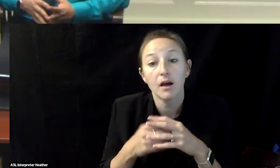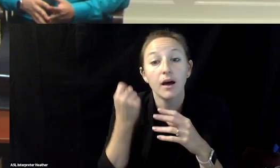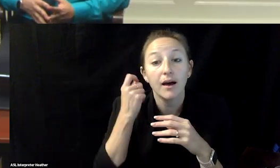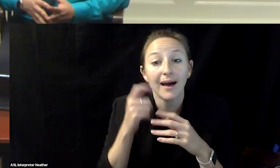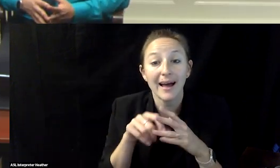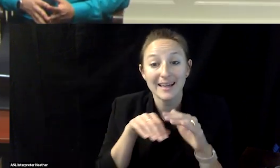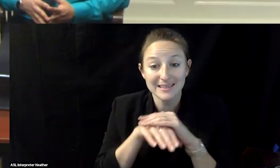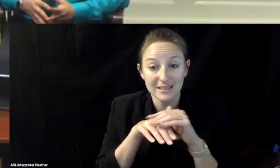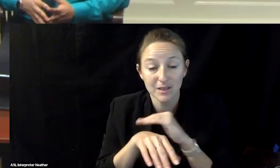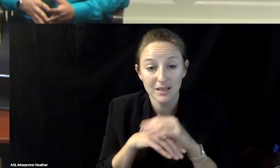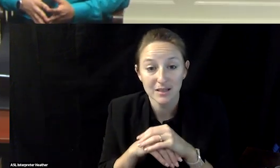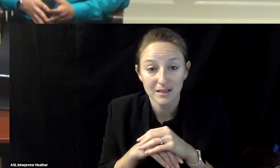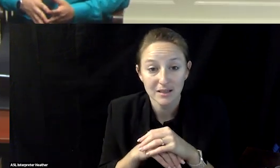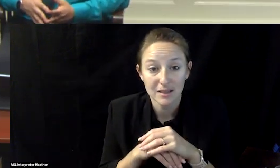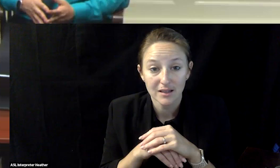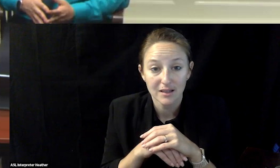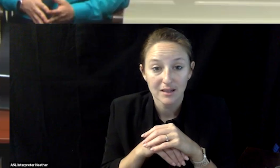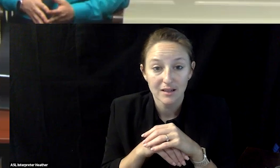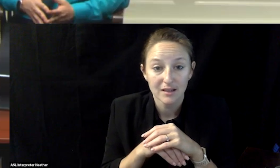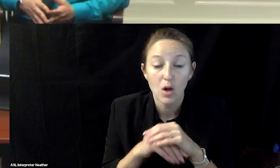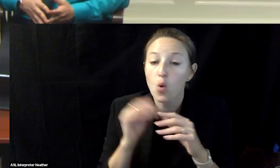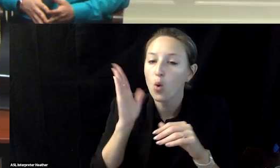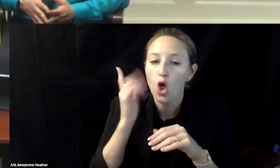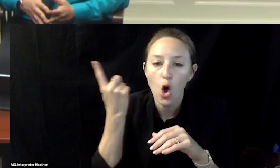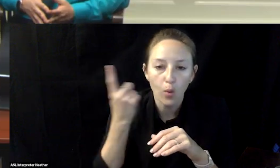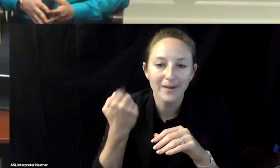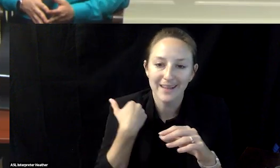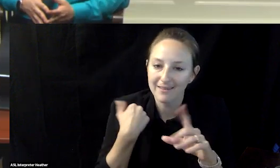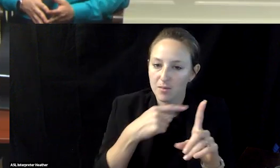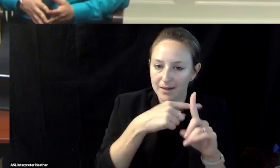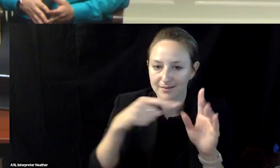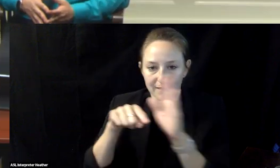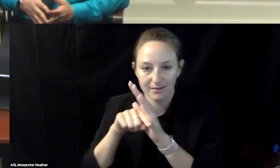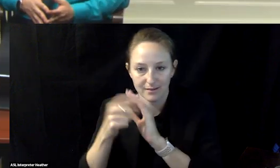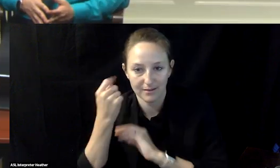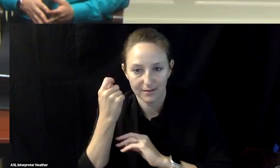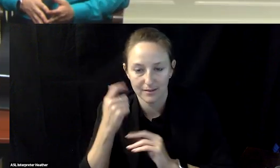Accessibility will always, there'll always be trade-offs. It's